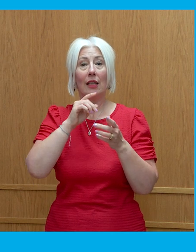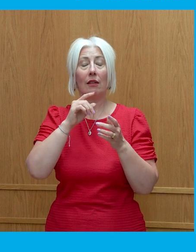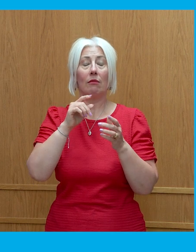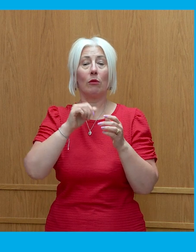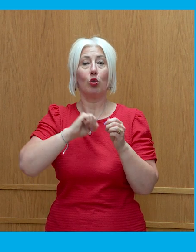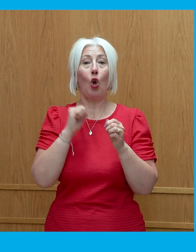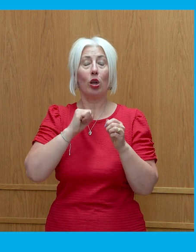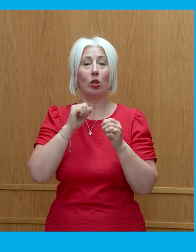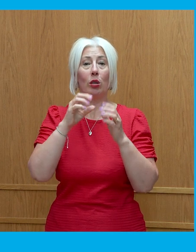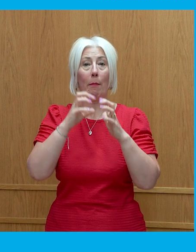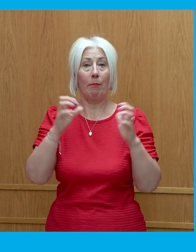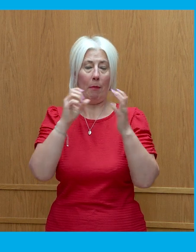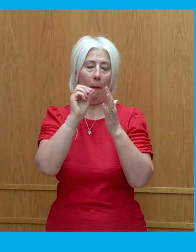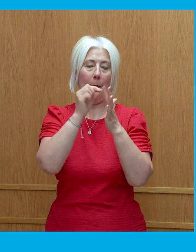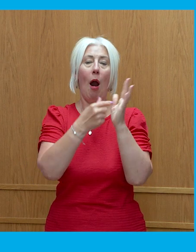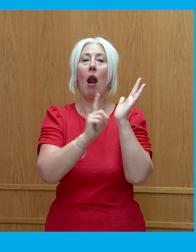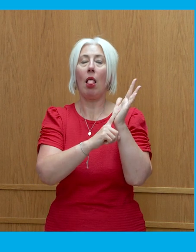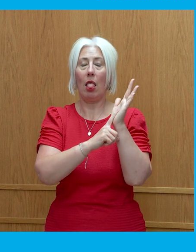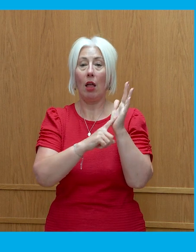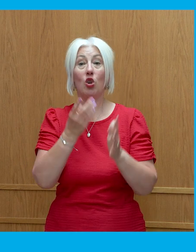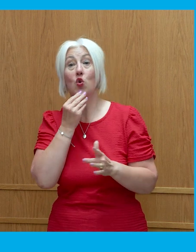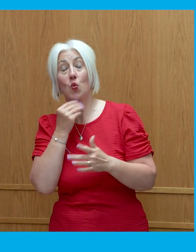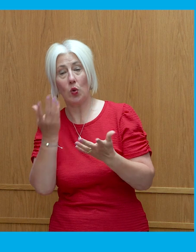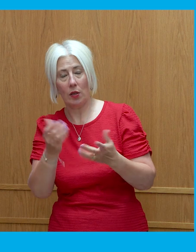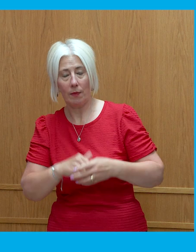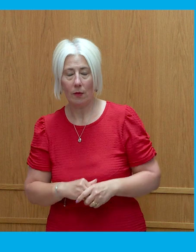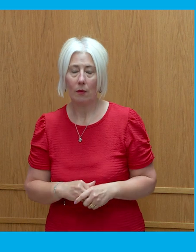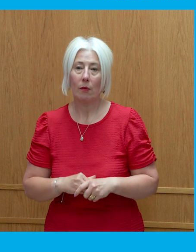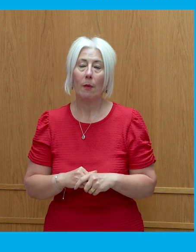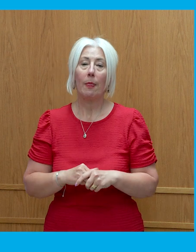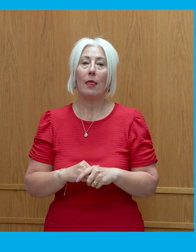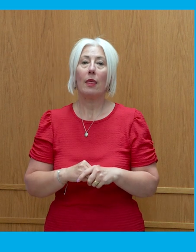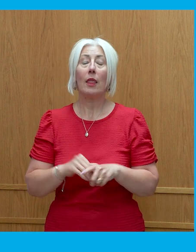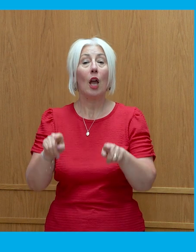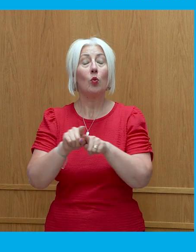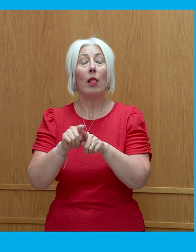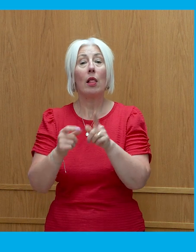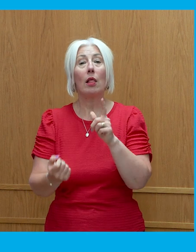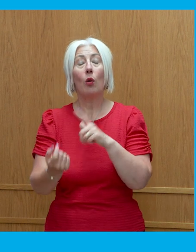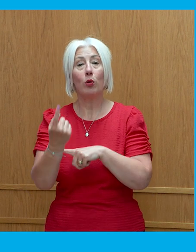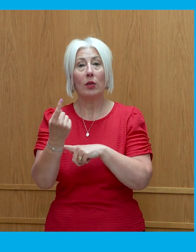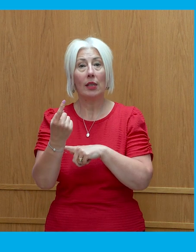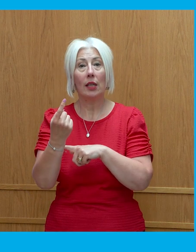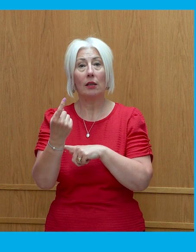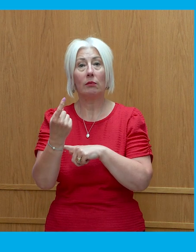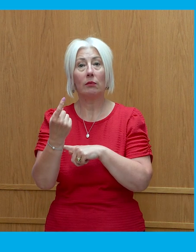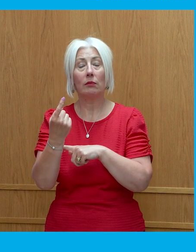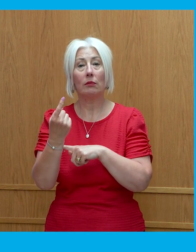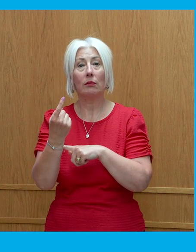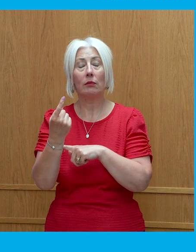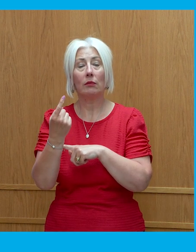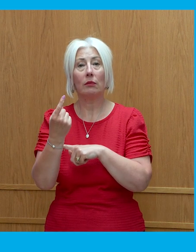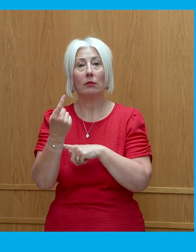please do make use of that if you can. And there'll also be an opportunity to see some bits